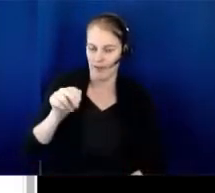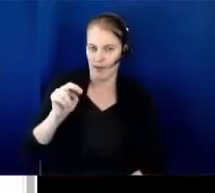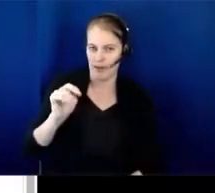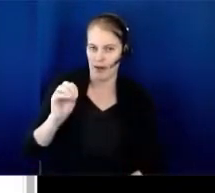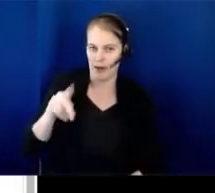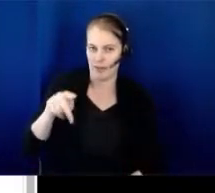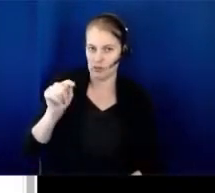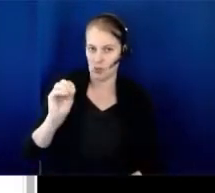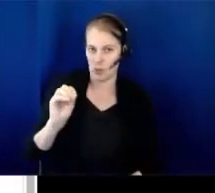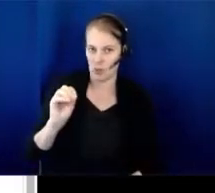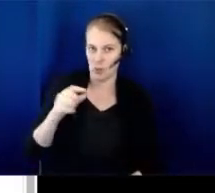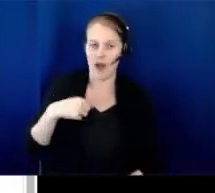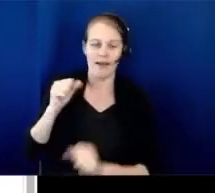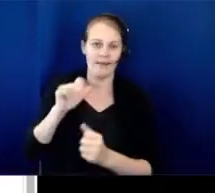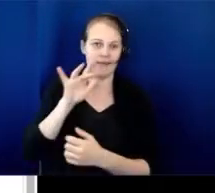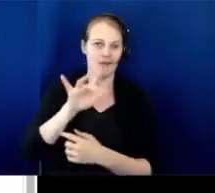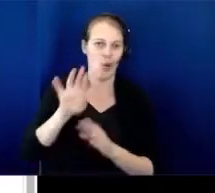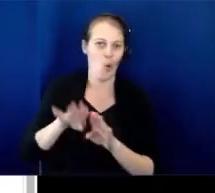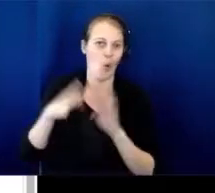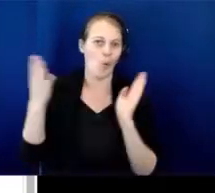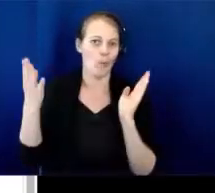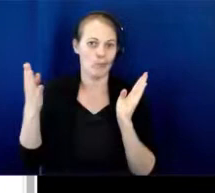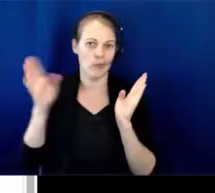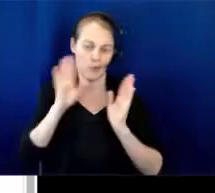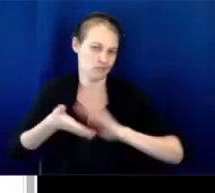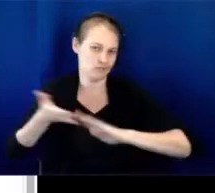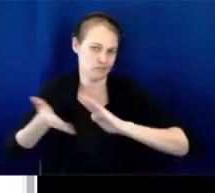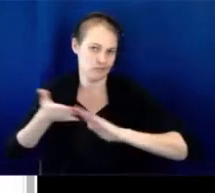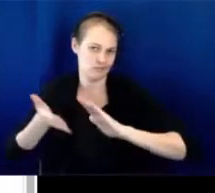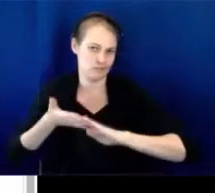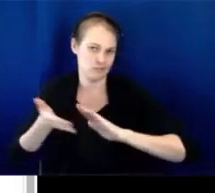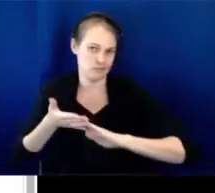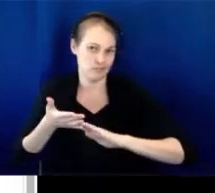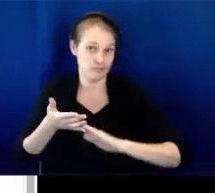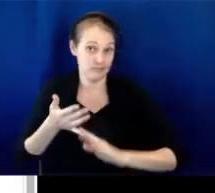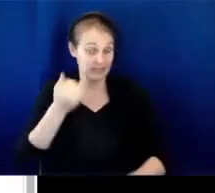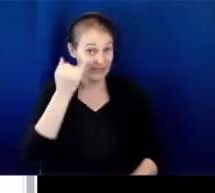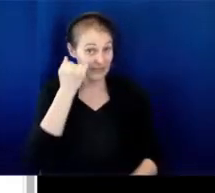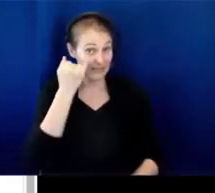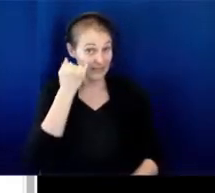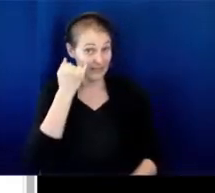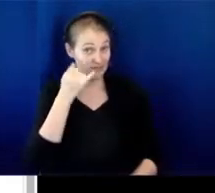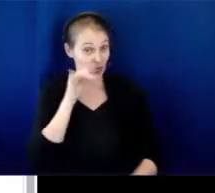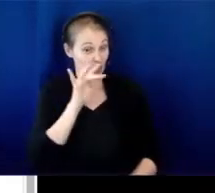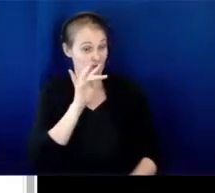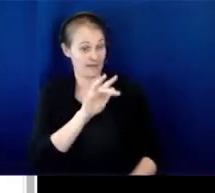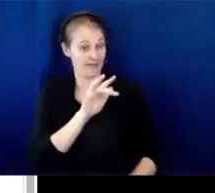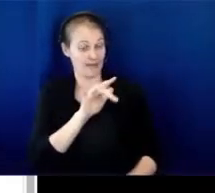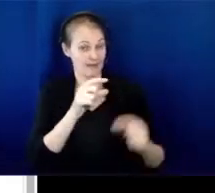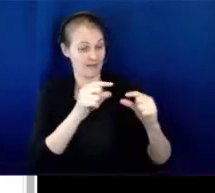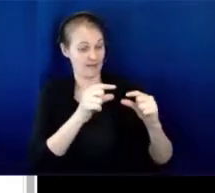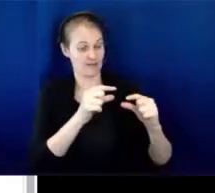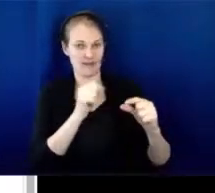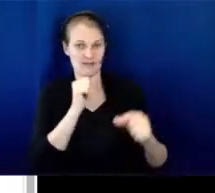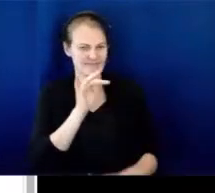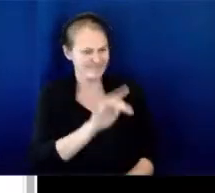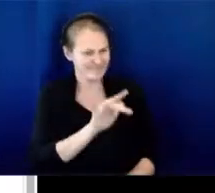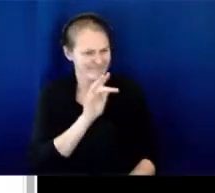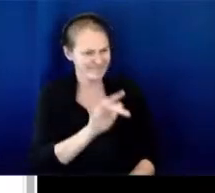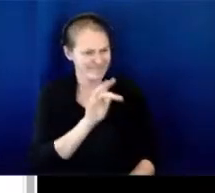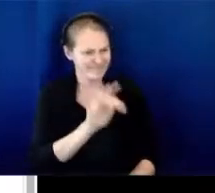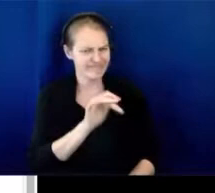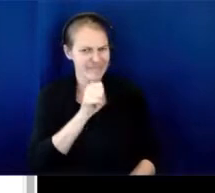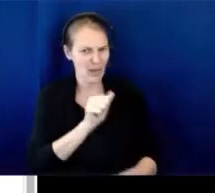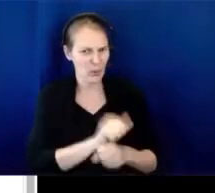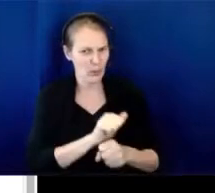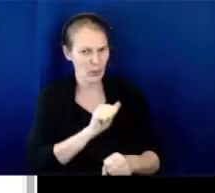to Open Panopto and it'll work for me. If you are clicking on this button and it's not working for you, it's most